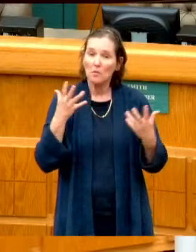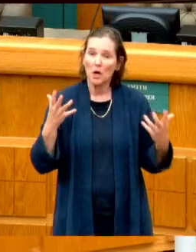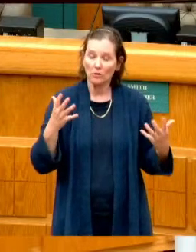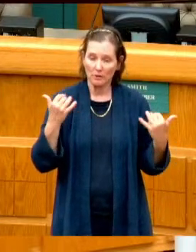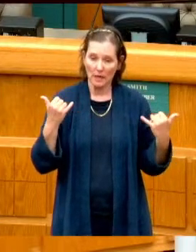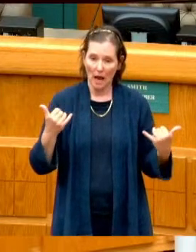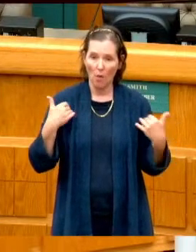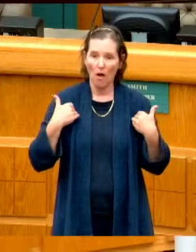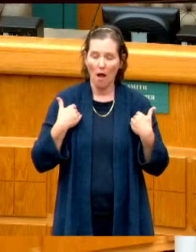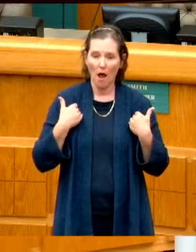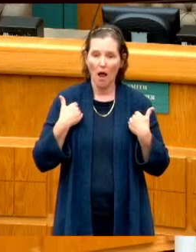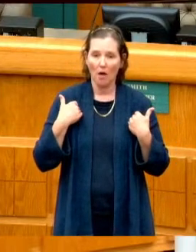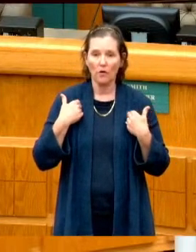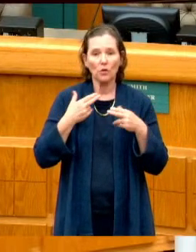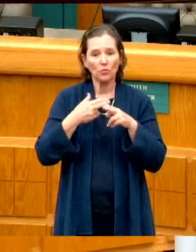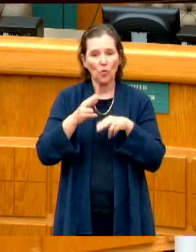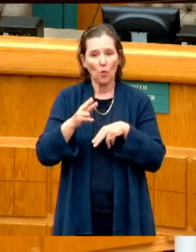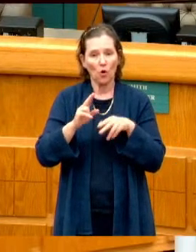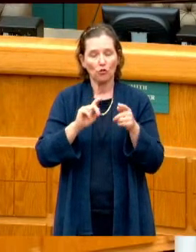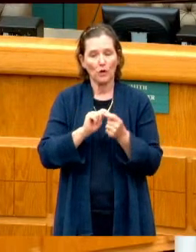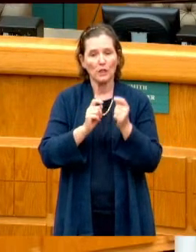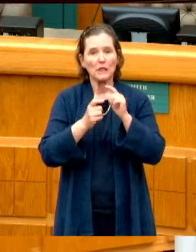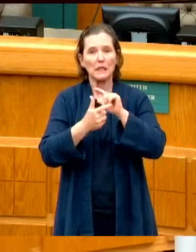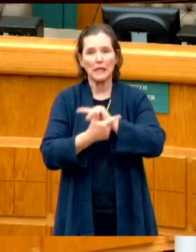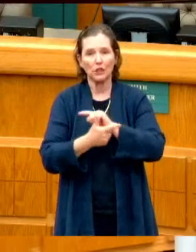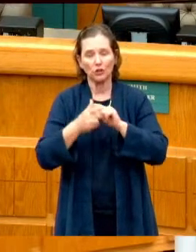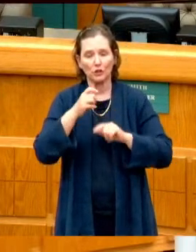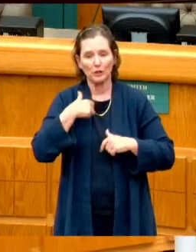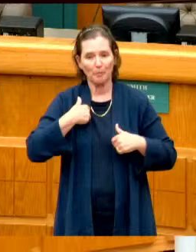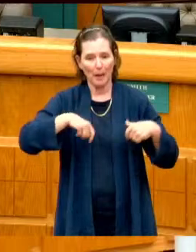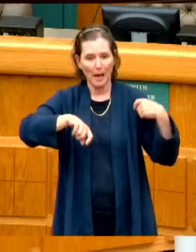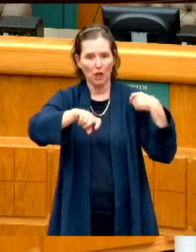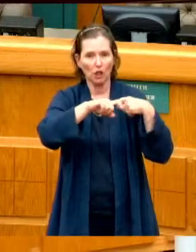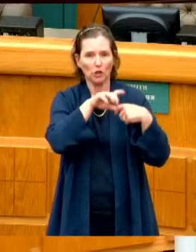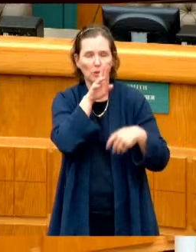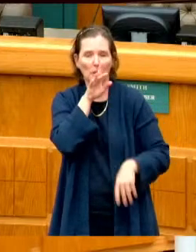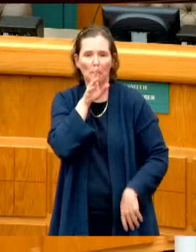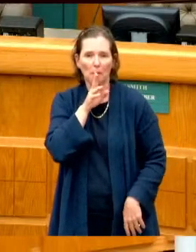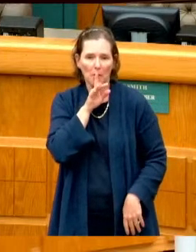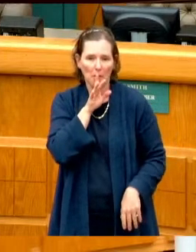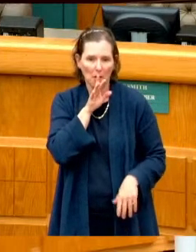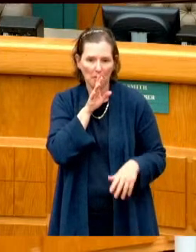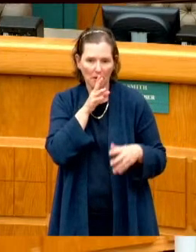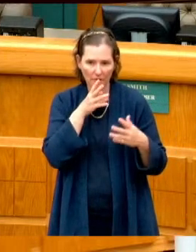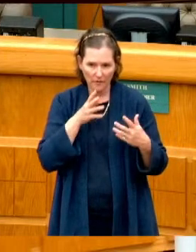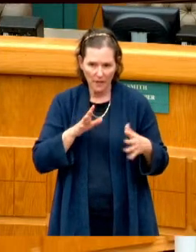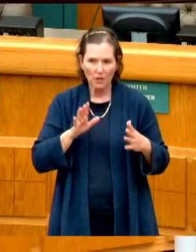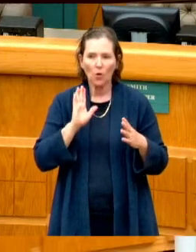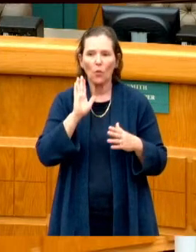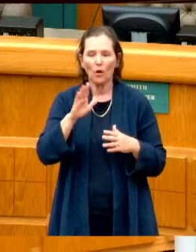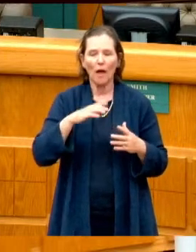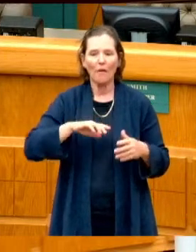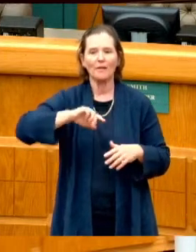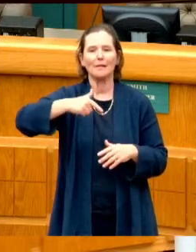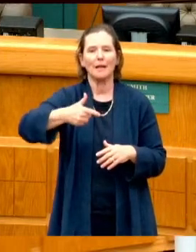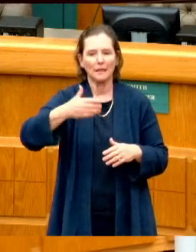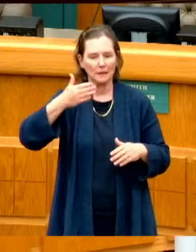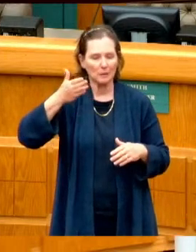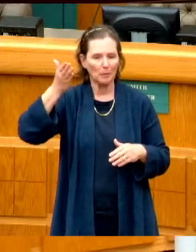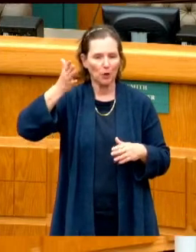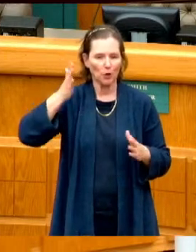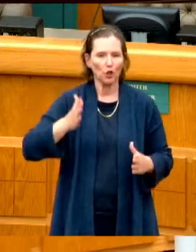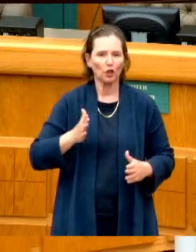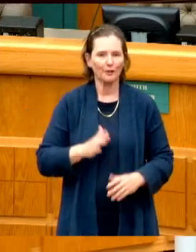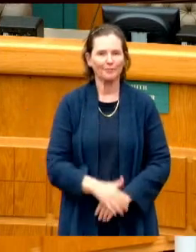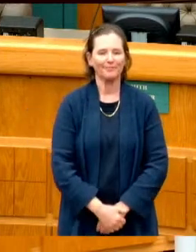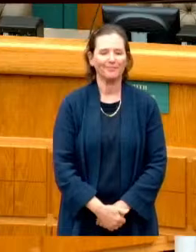29 de marzo, las personas mayores de 16 años serán elegibles para la vacuna COVID-19, independientemente de su ocupación o estado de salud. El registro